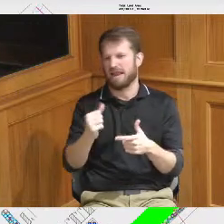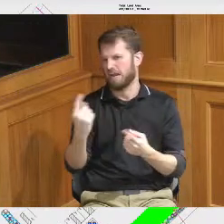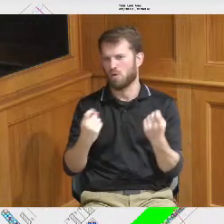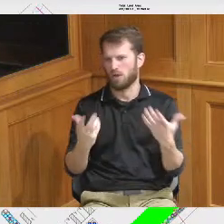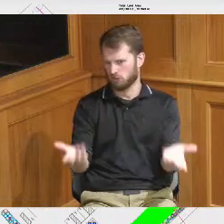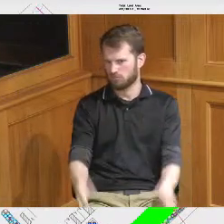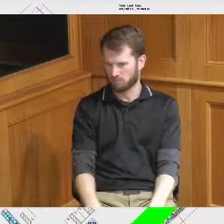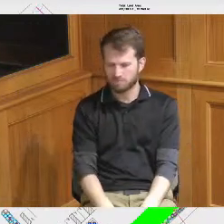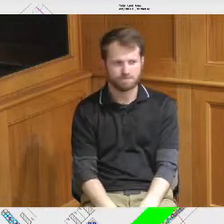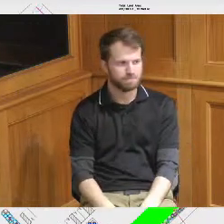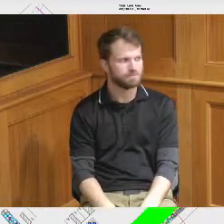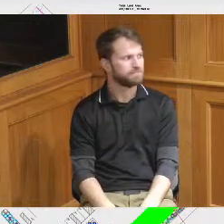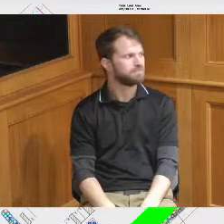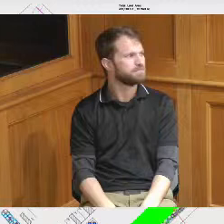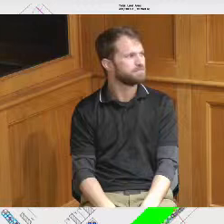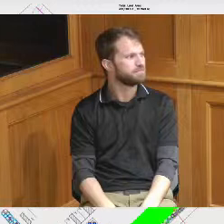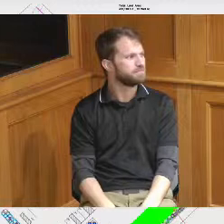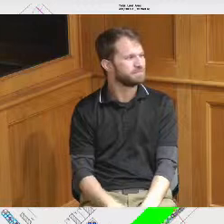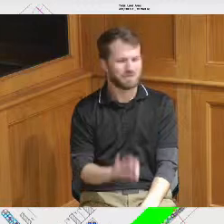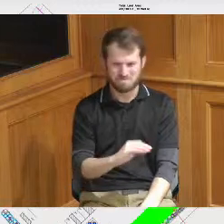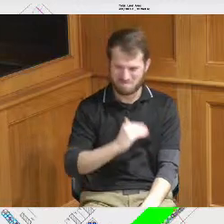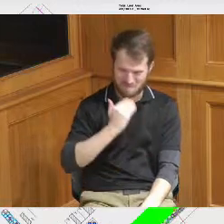questions. Thank you.